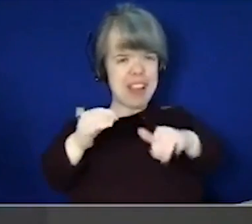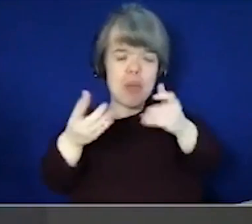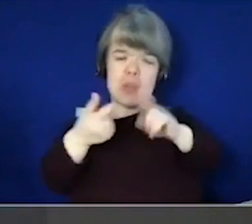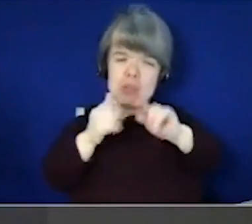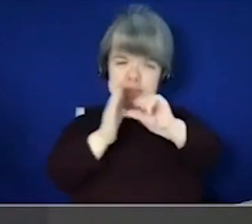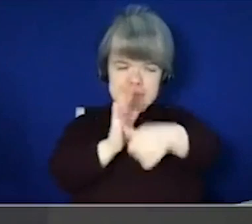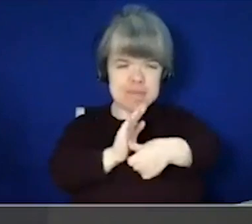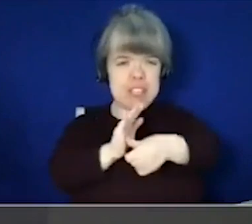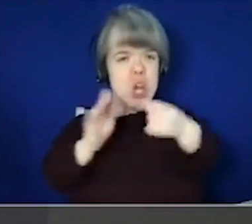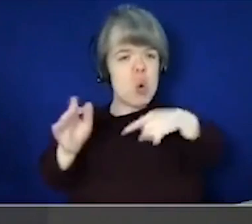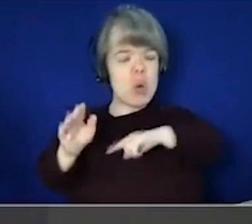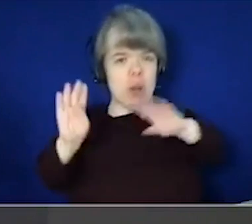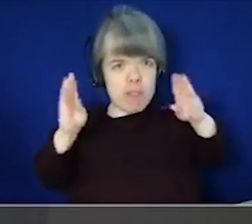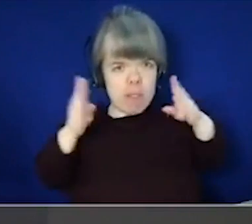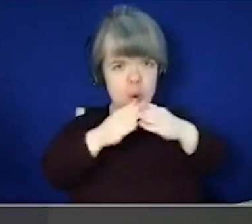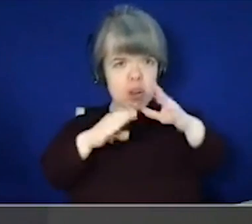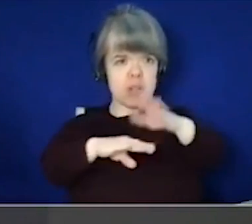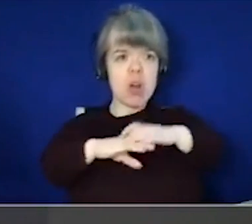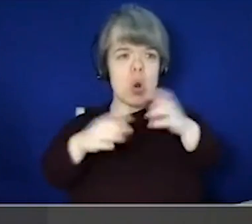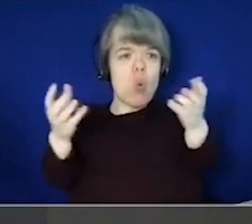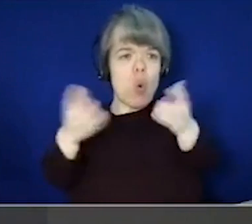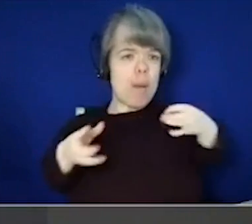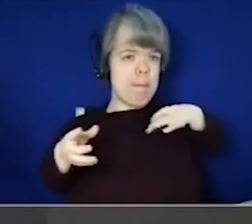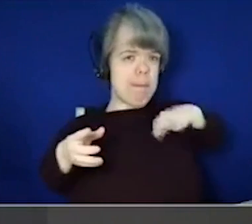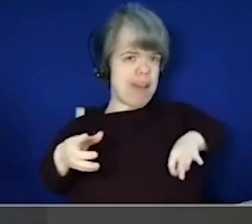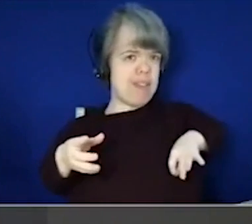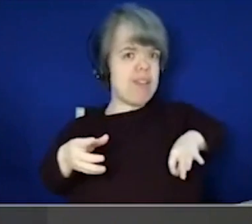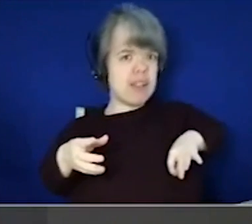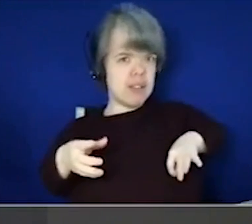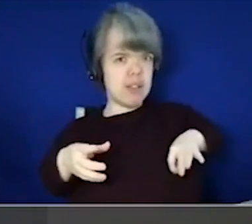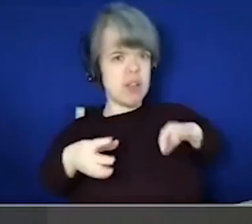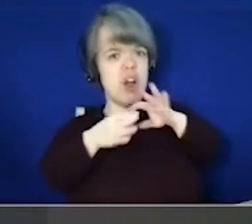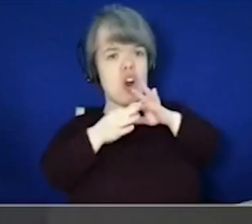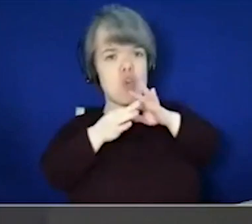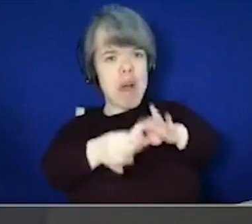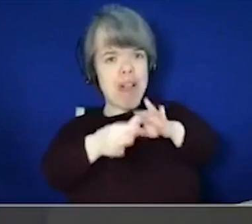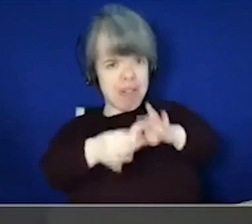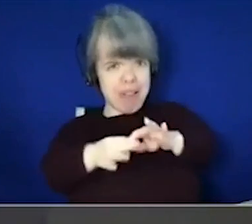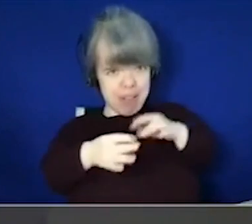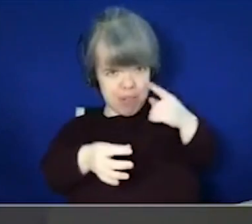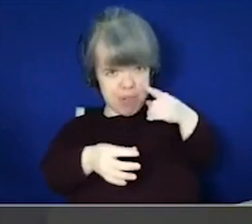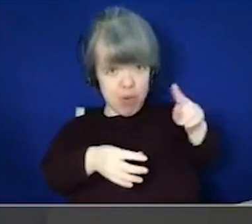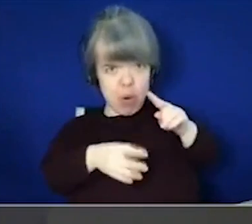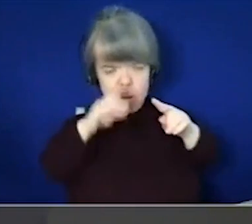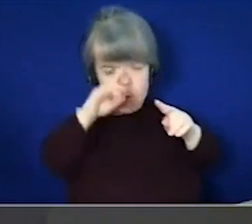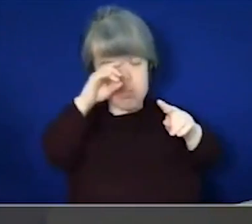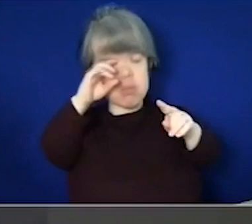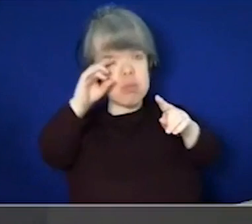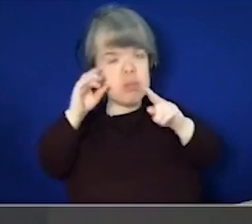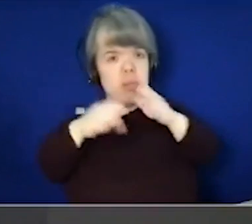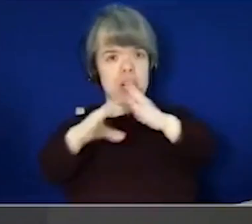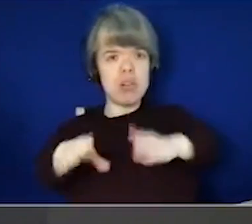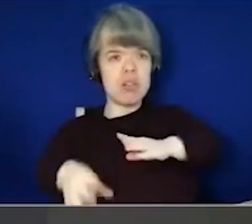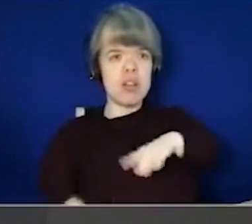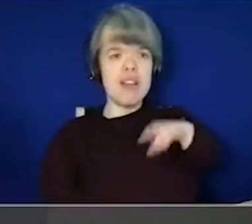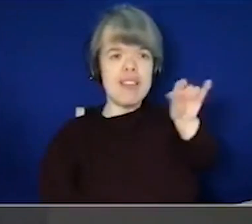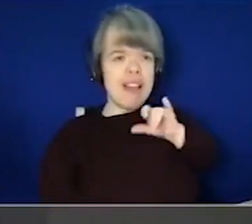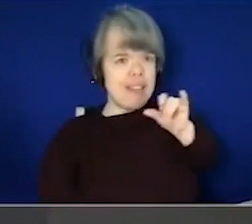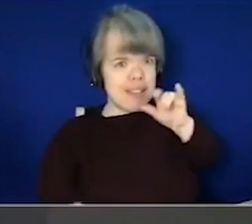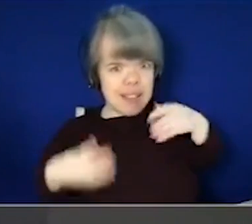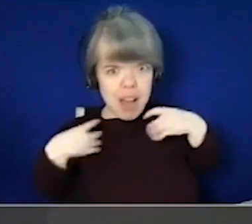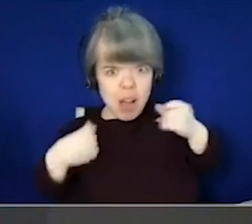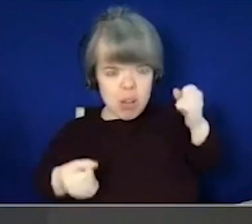couple weeks, we might wanna invite Howard back, because there's gonna be lots of announcements that you guys are gonna wanna ask more questions about, but they're all gonna be focused on you,